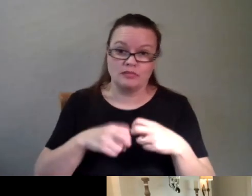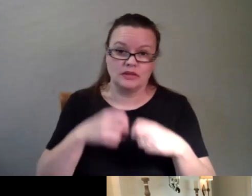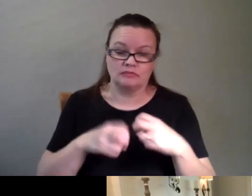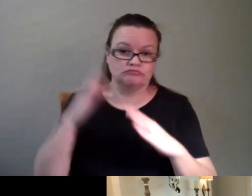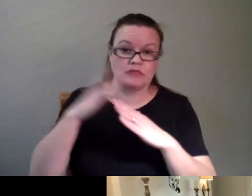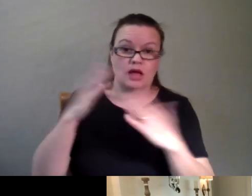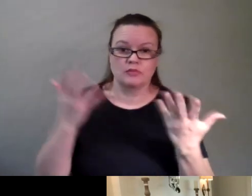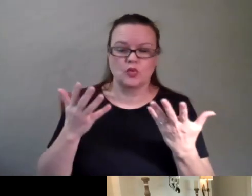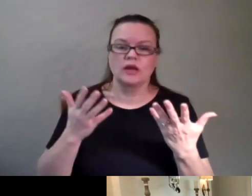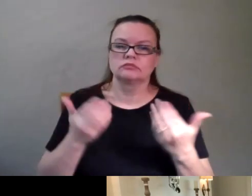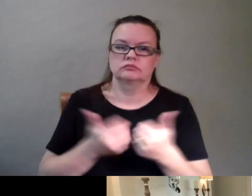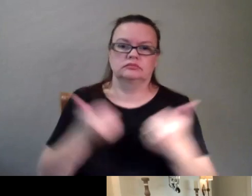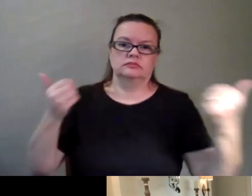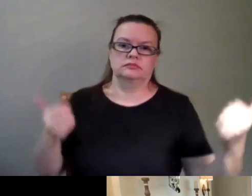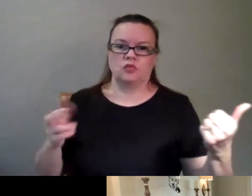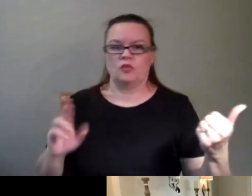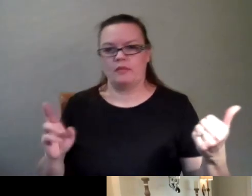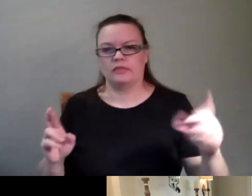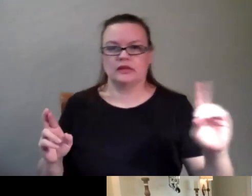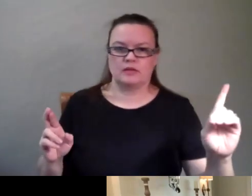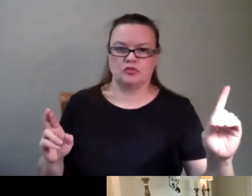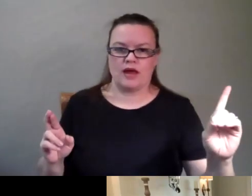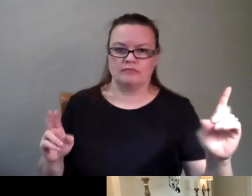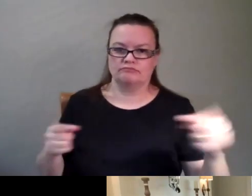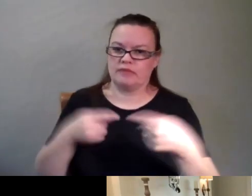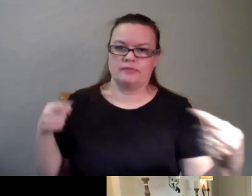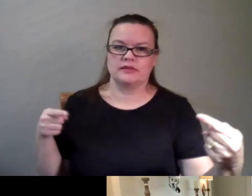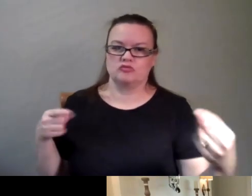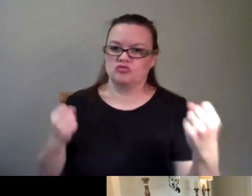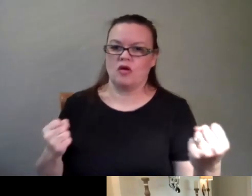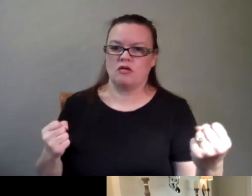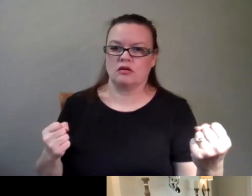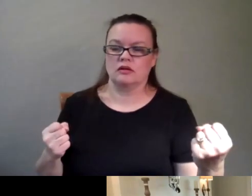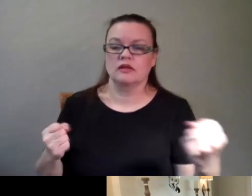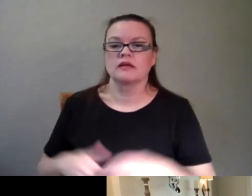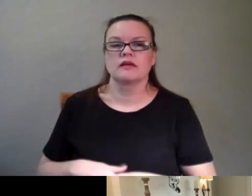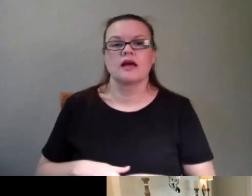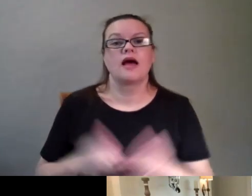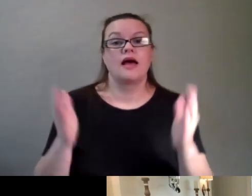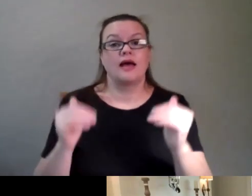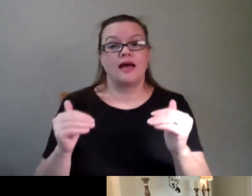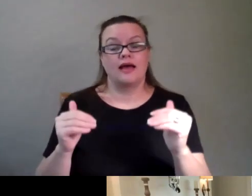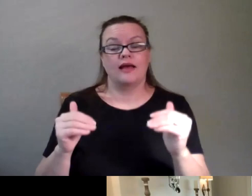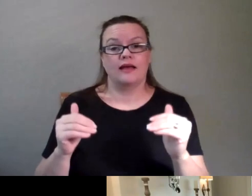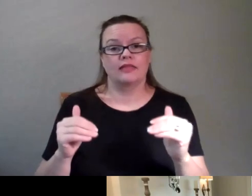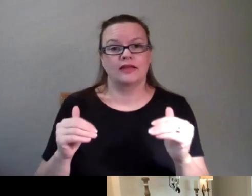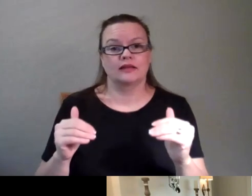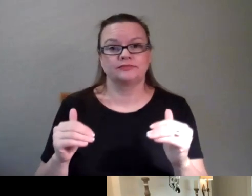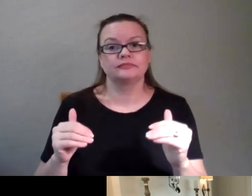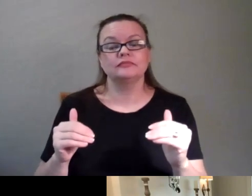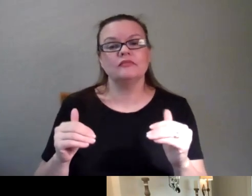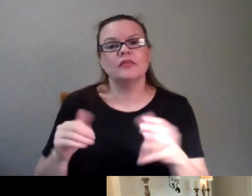But right now, honestly, the other thing that's the problem is the divisions within the boat in the two